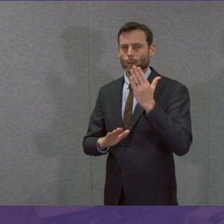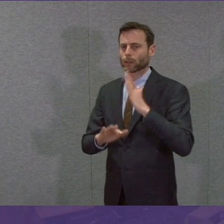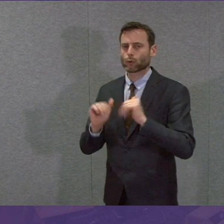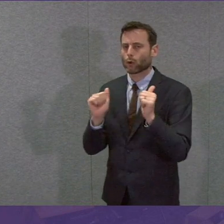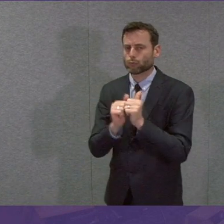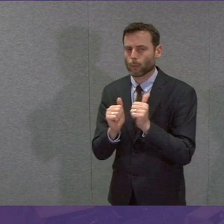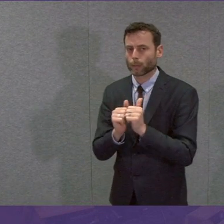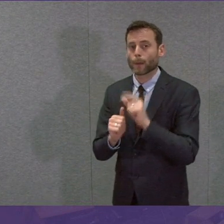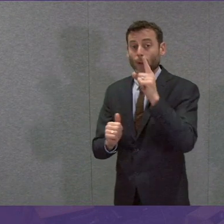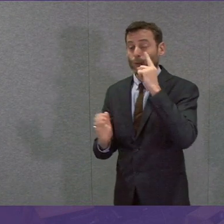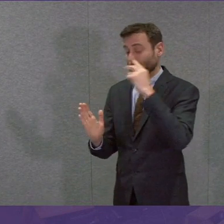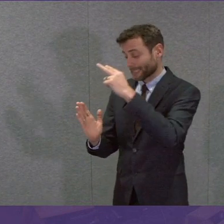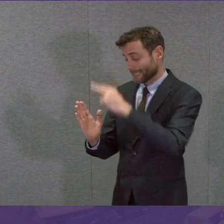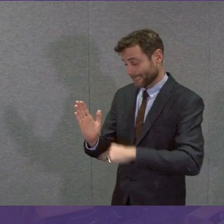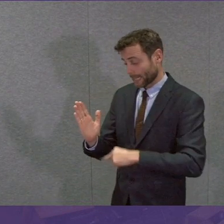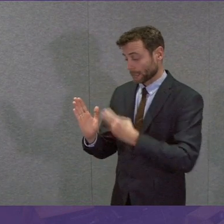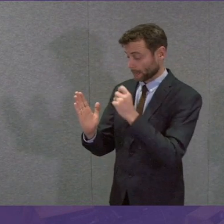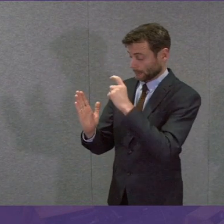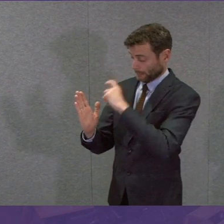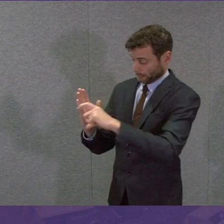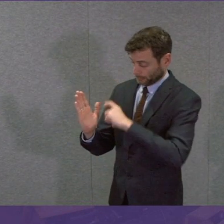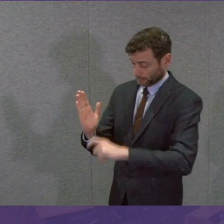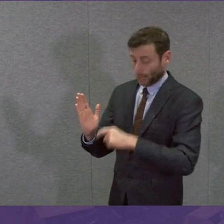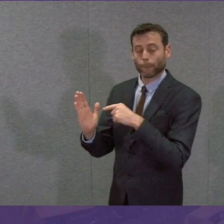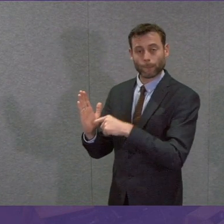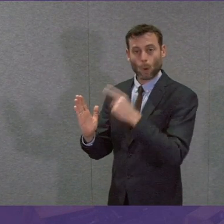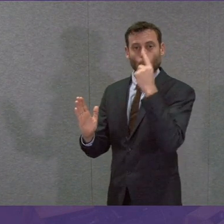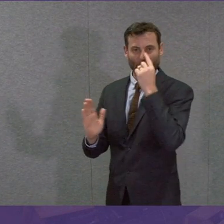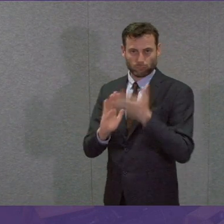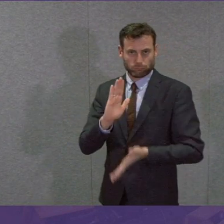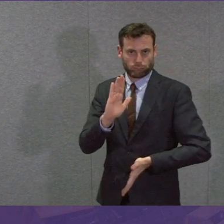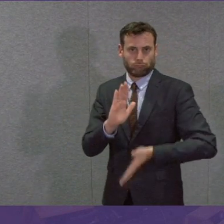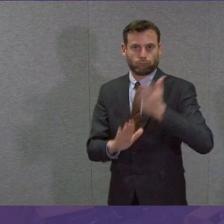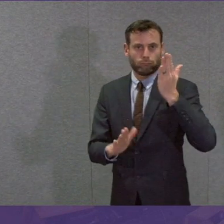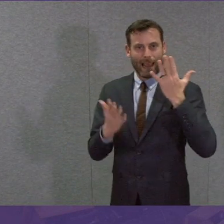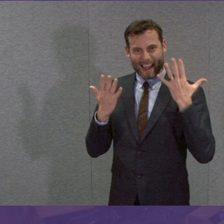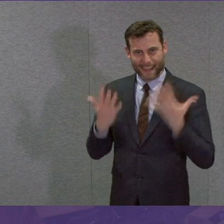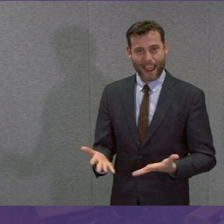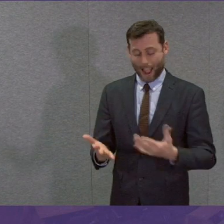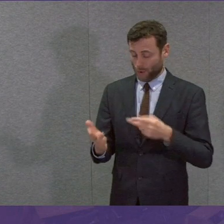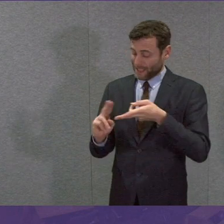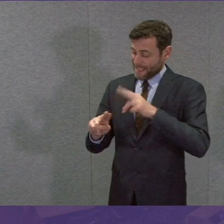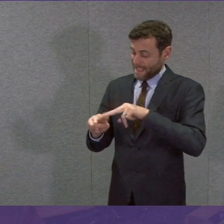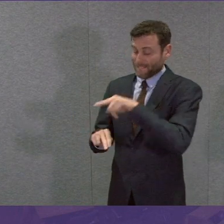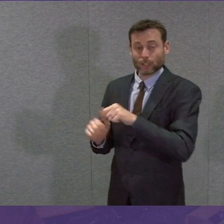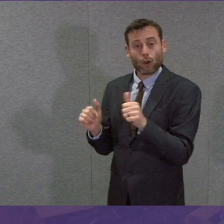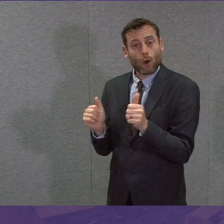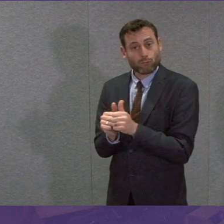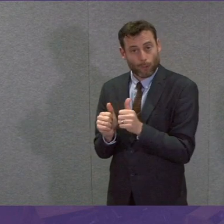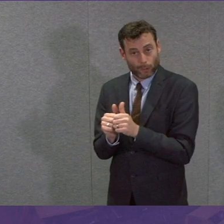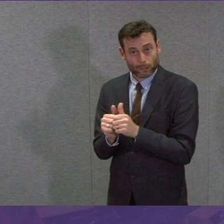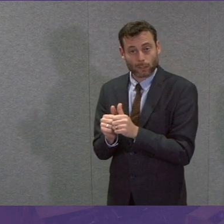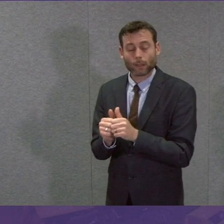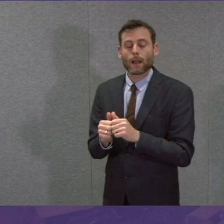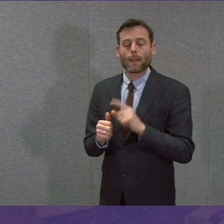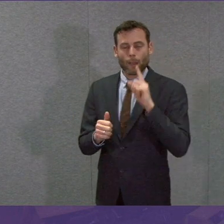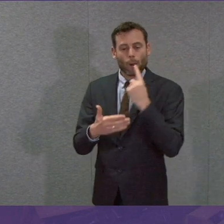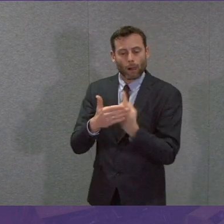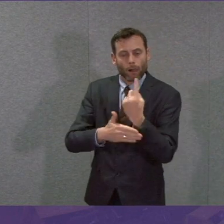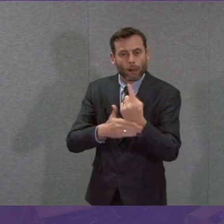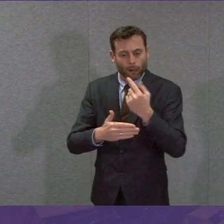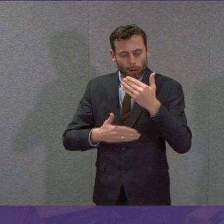bill, you will discover there are places where we can take action when we believe it is appropriate, and there are trigger points which we will get to and then we will